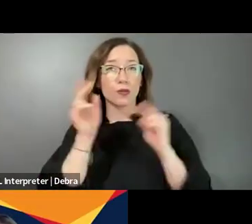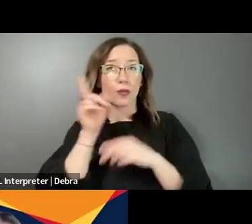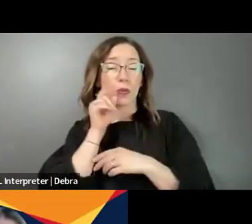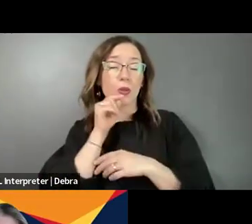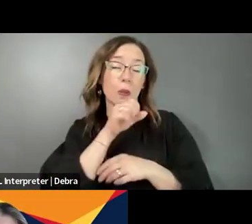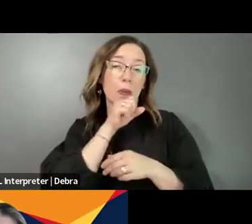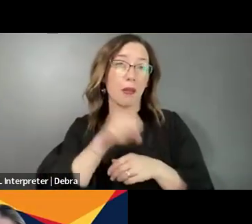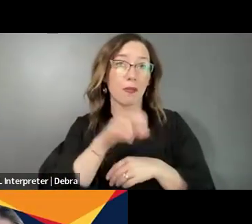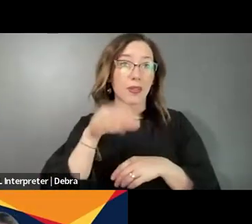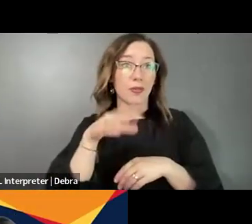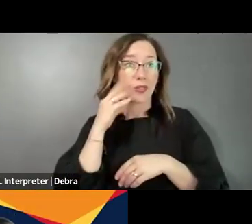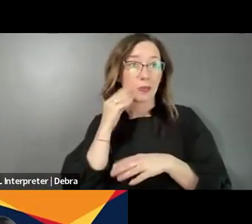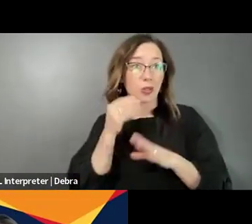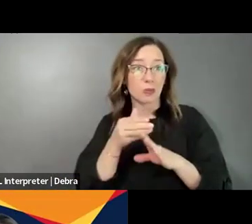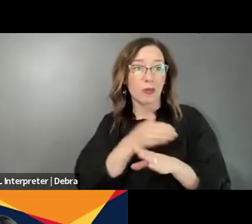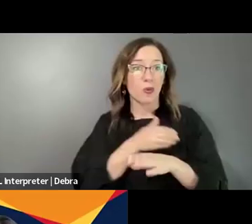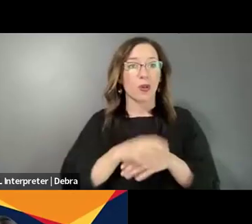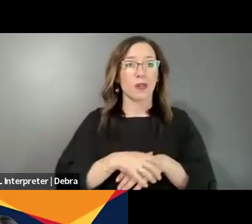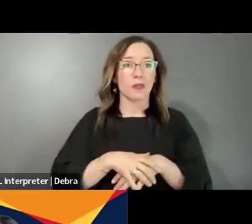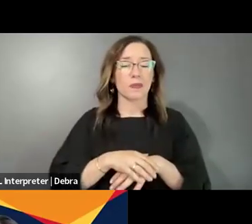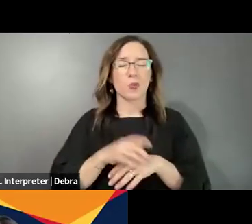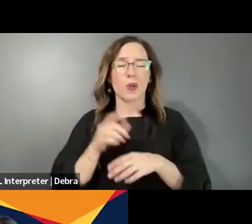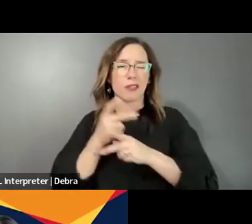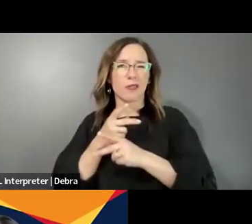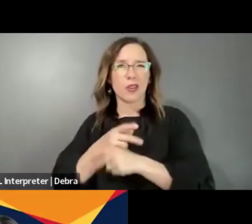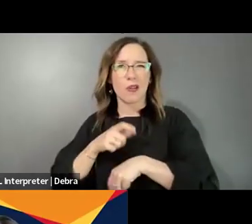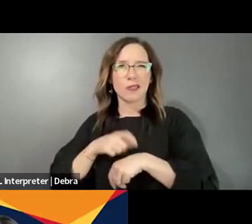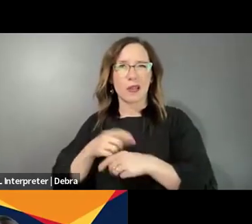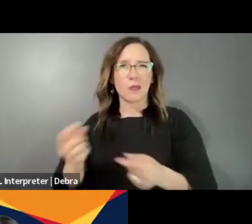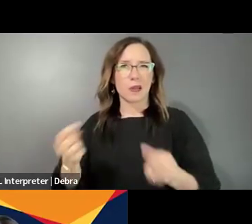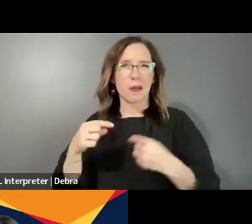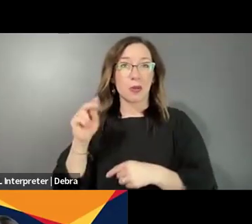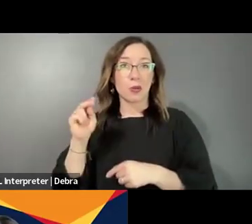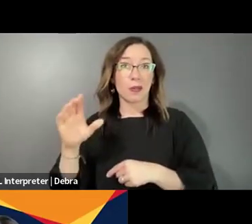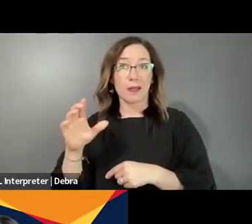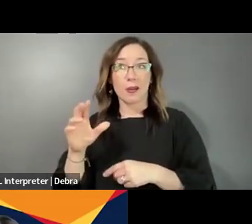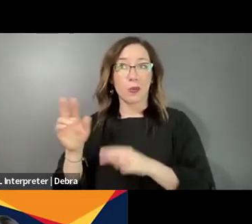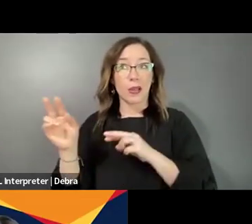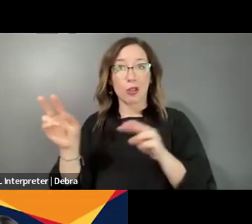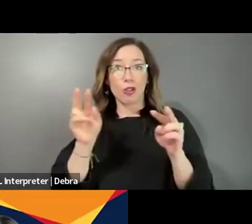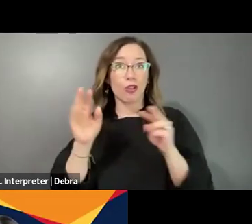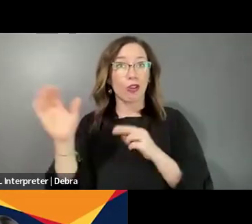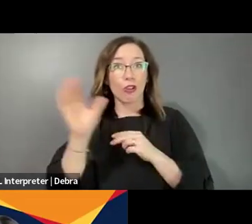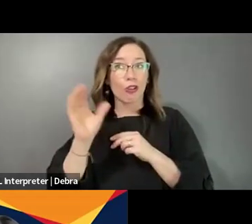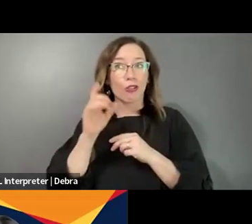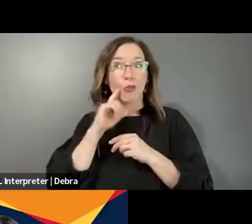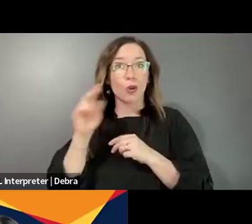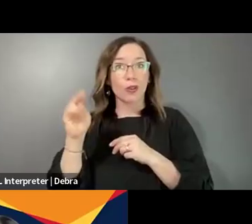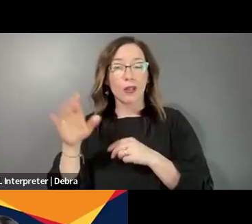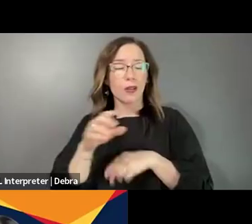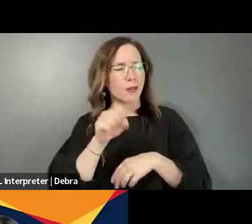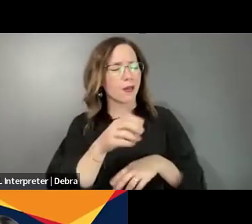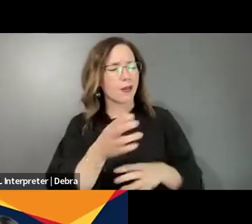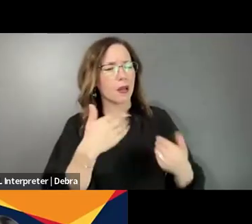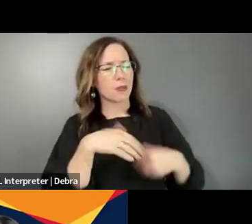that. We're definitely going to figure out a time in North Carolina and we'll bird together. Yeah, you should come to Asheville and do some of that